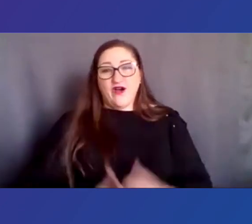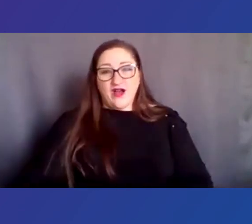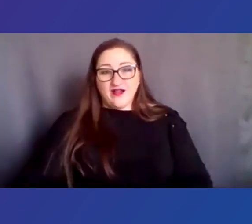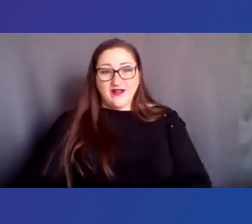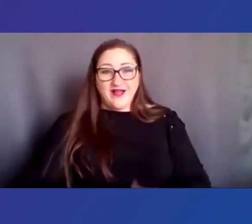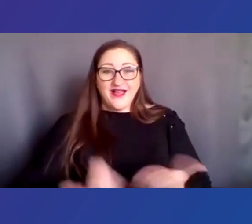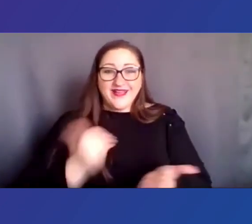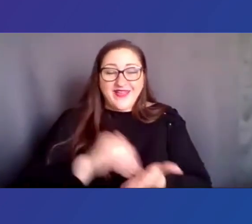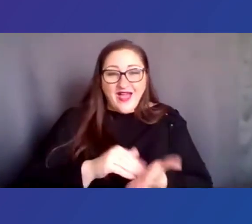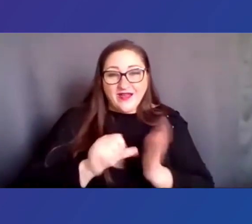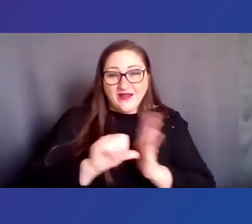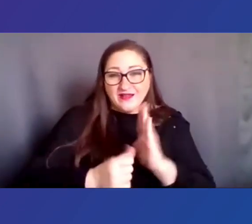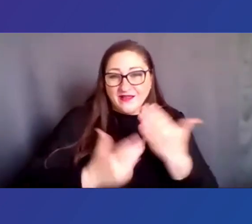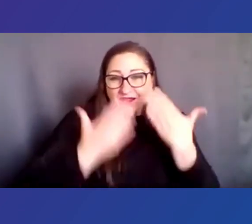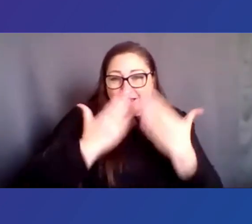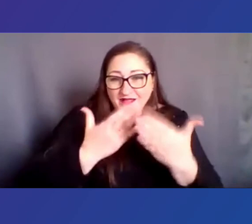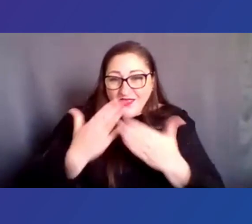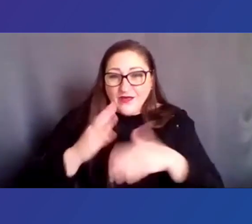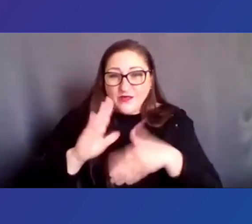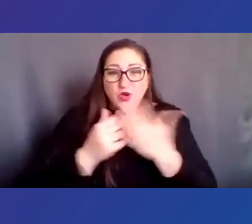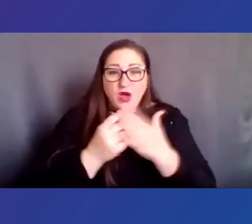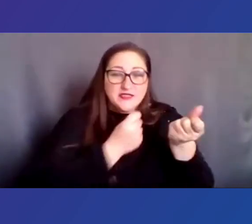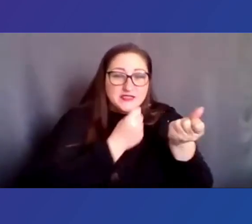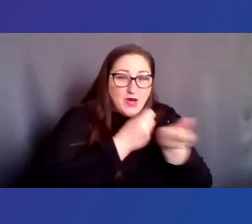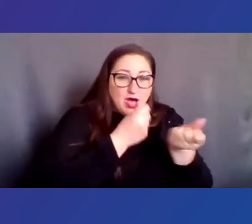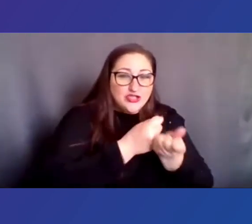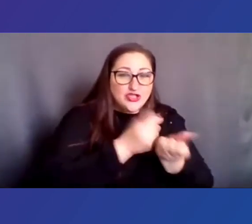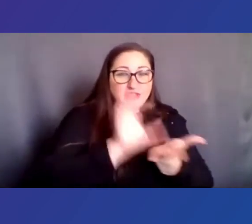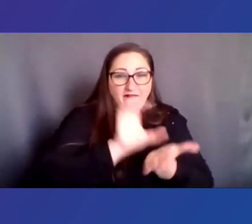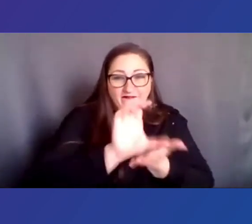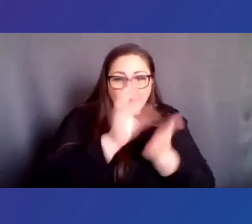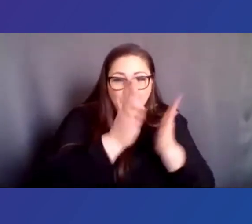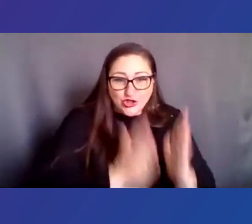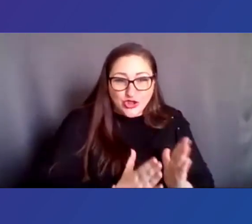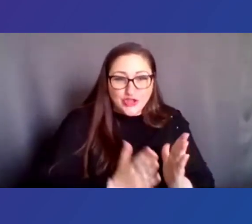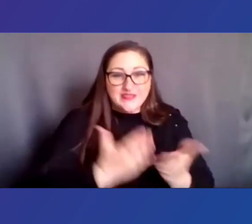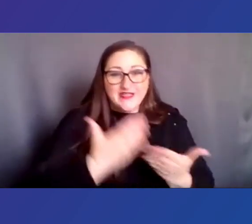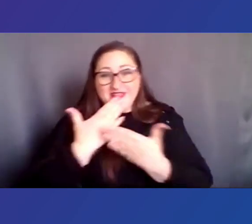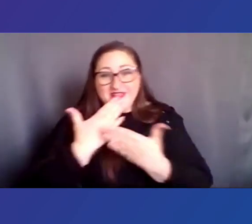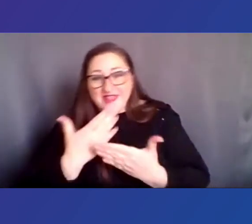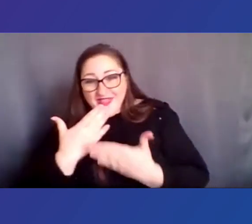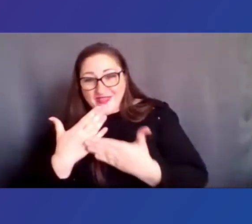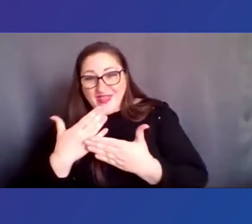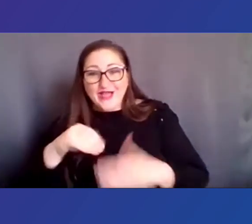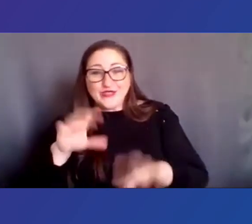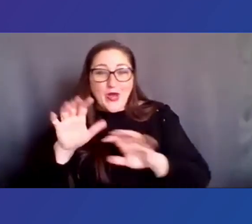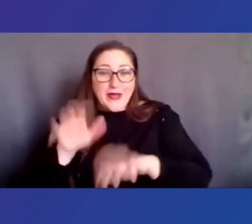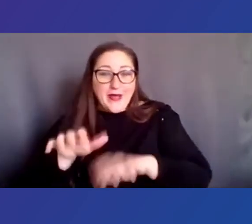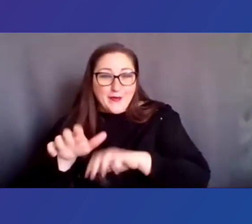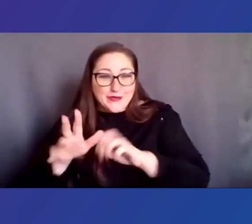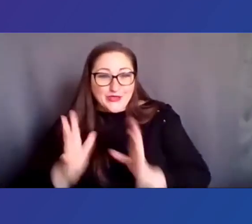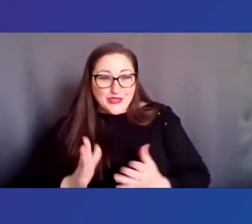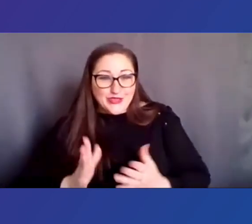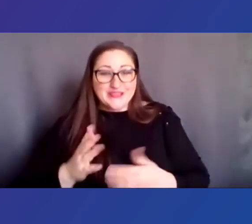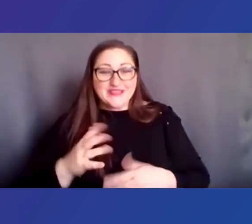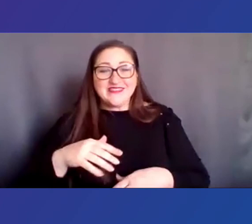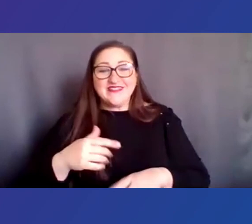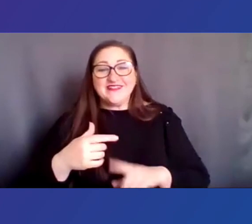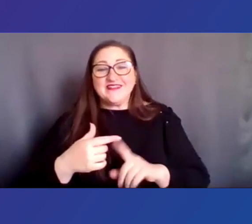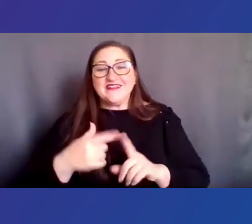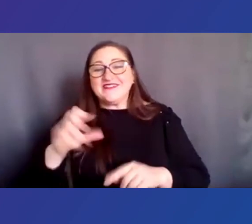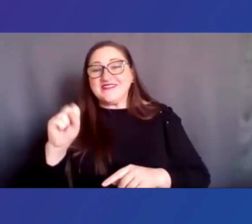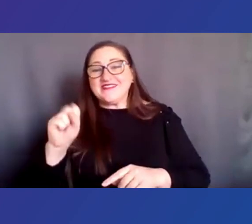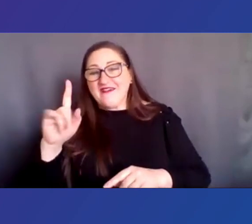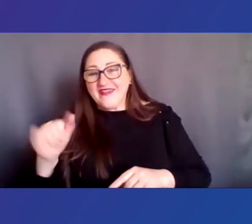want to say thank you to our sponsors, thank you to our funders, thank you to our captioner from Viscardi Center, Savi, thank you